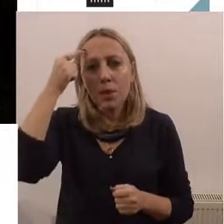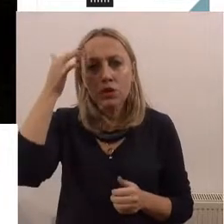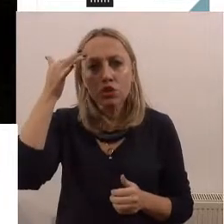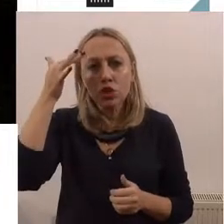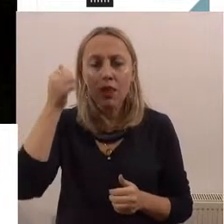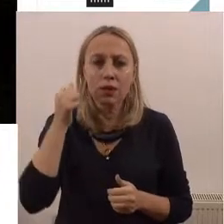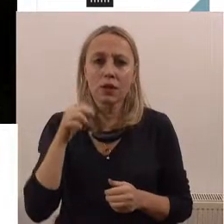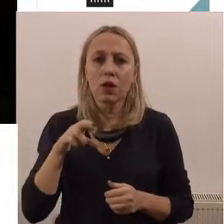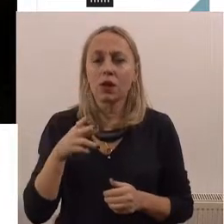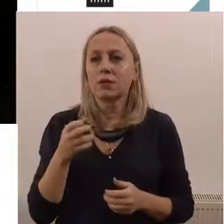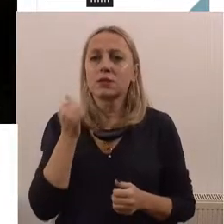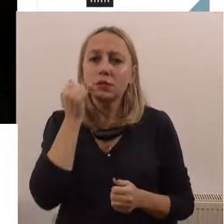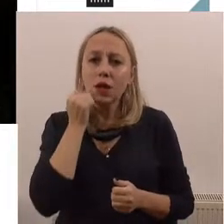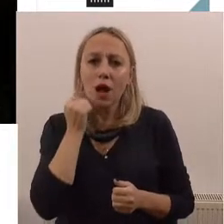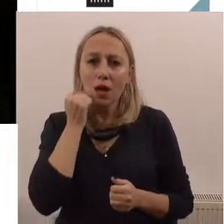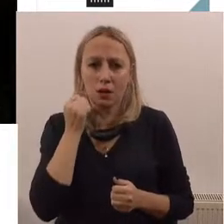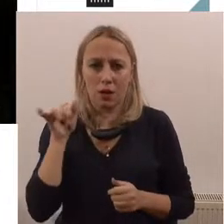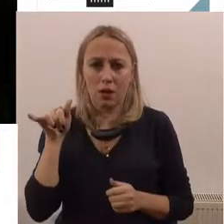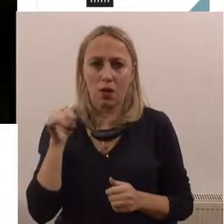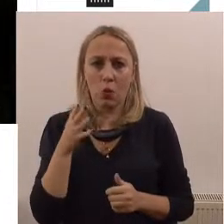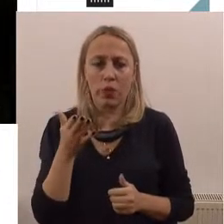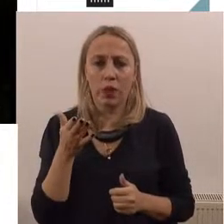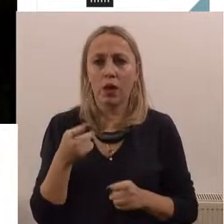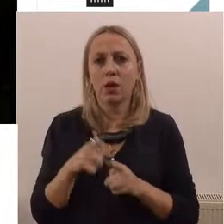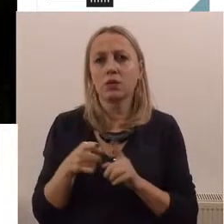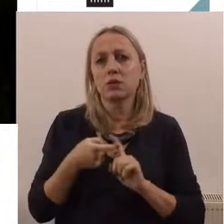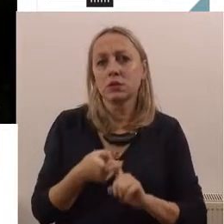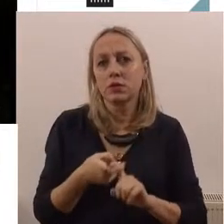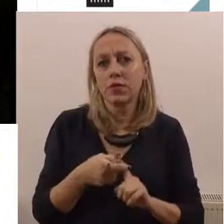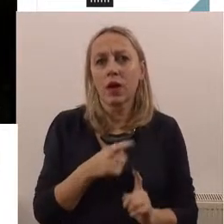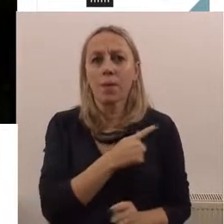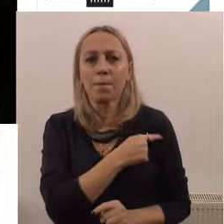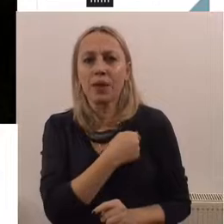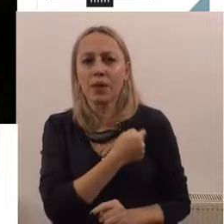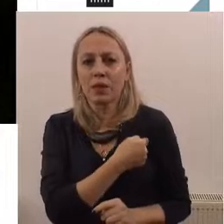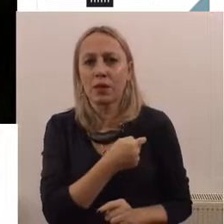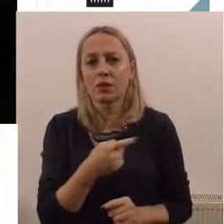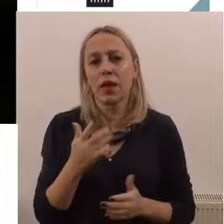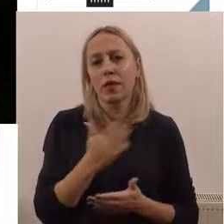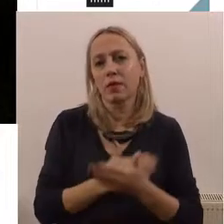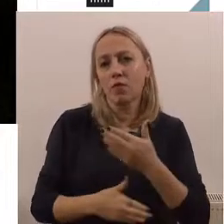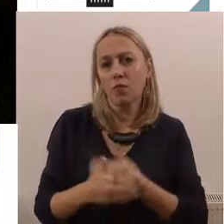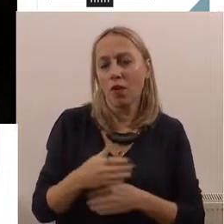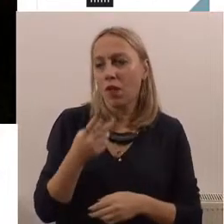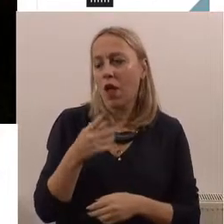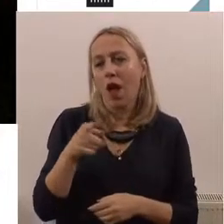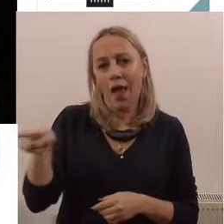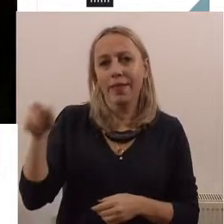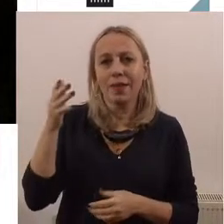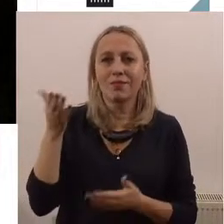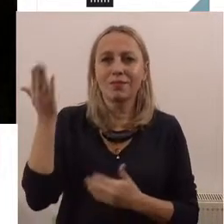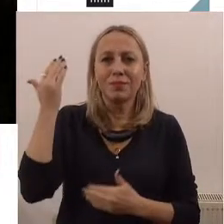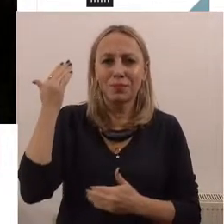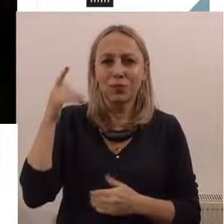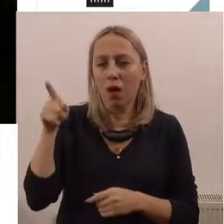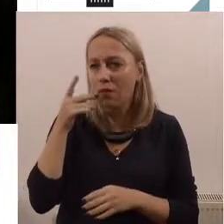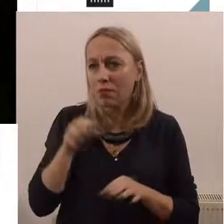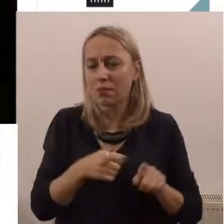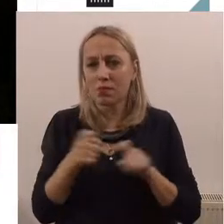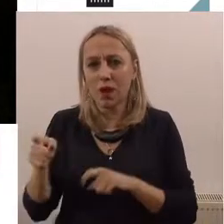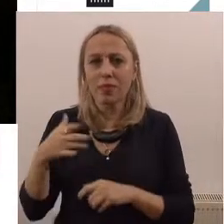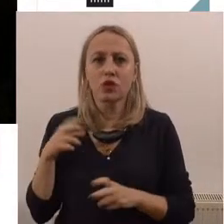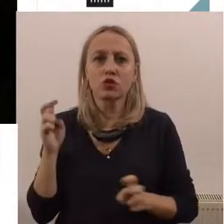face that mindset, outdated social mindset, who would look